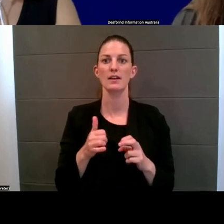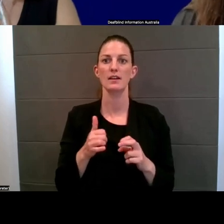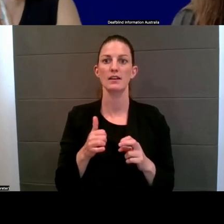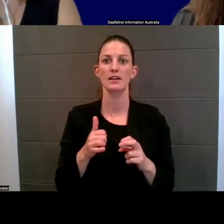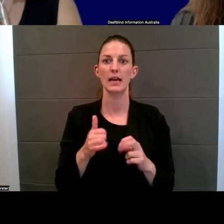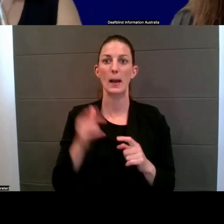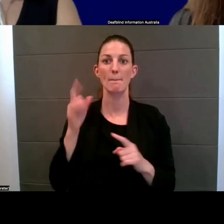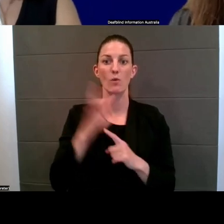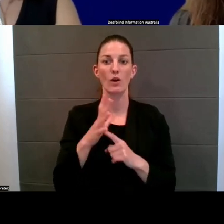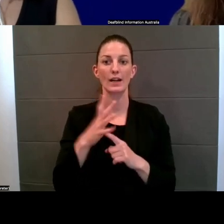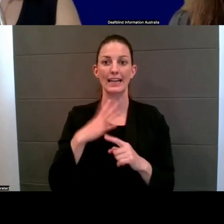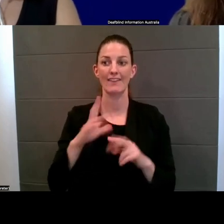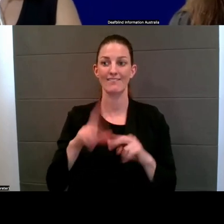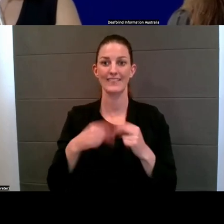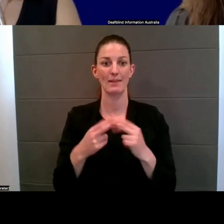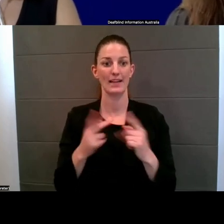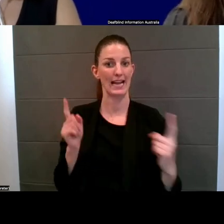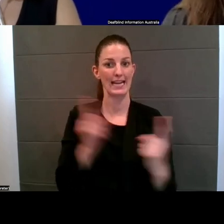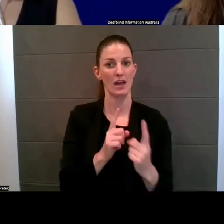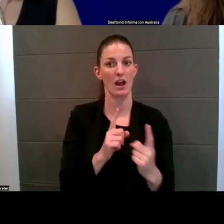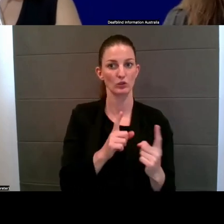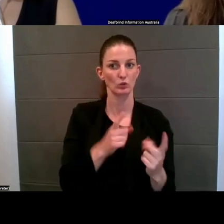close proximity.